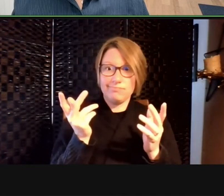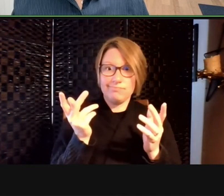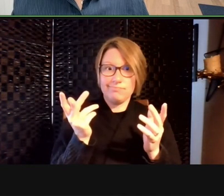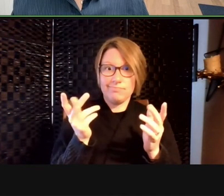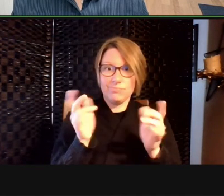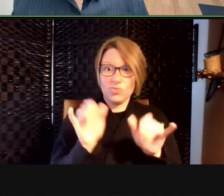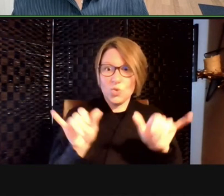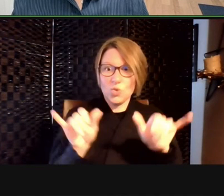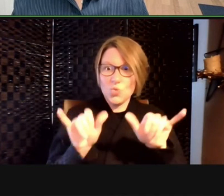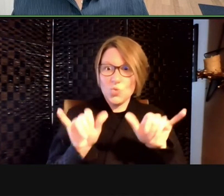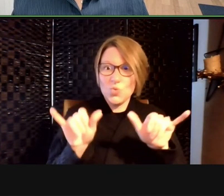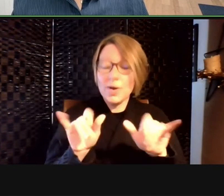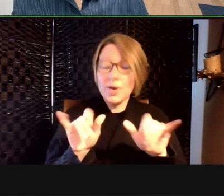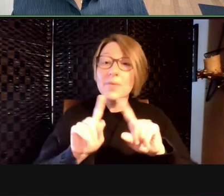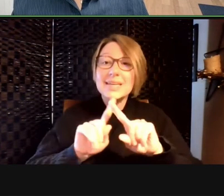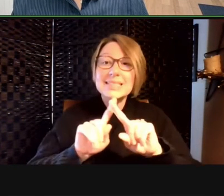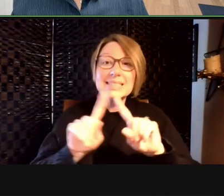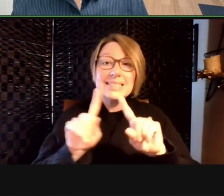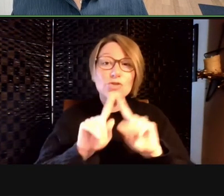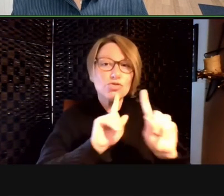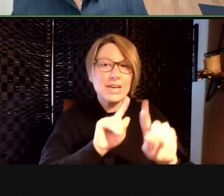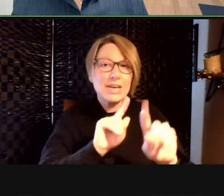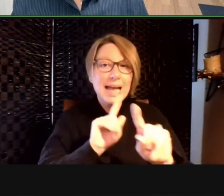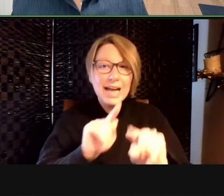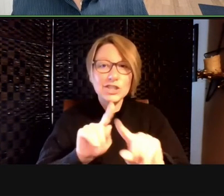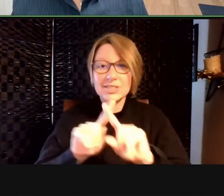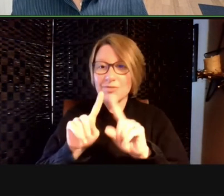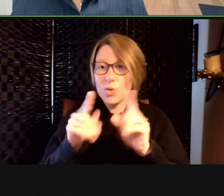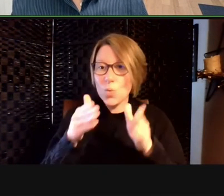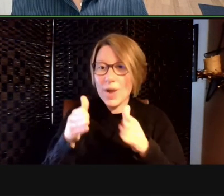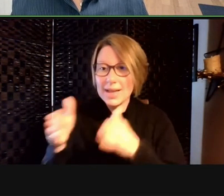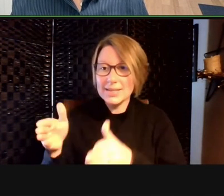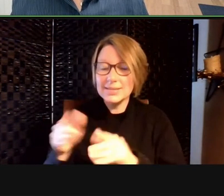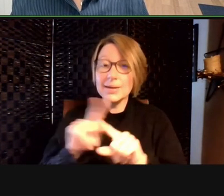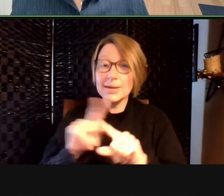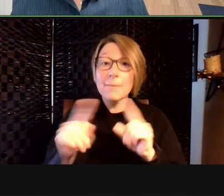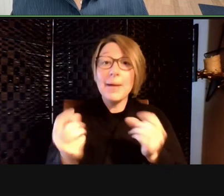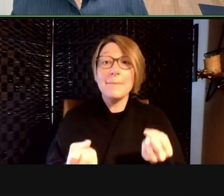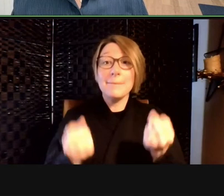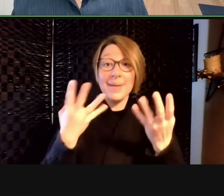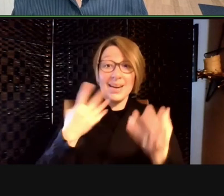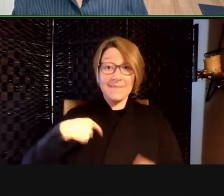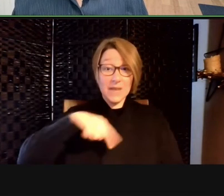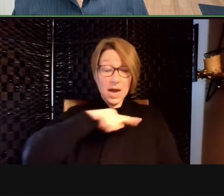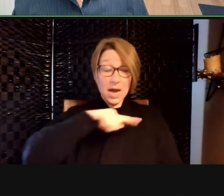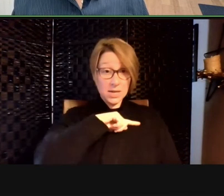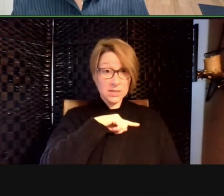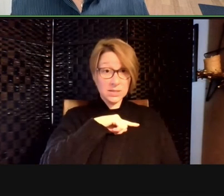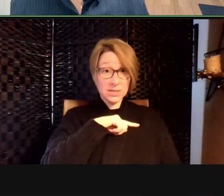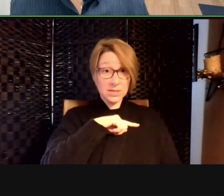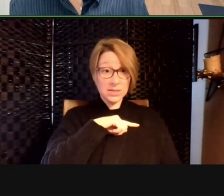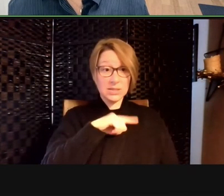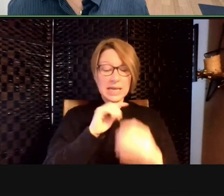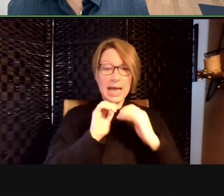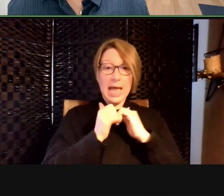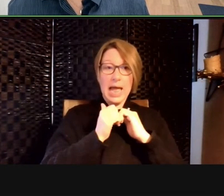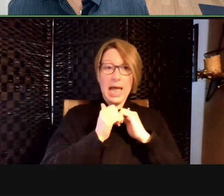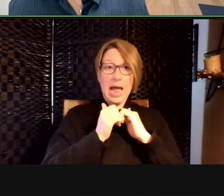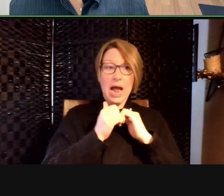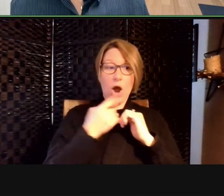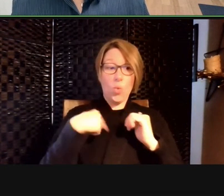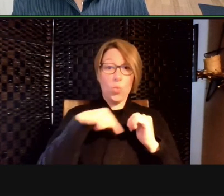and have different reactions to all of these things in different ways. It's just that many of us, the ways that we